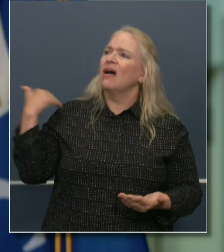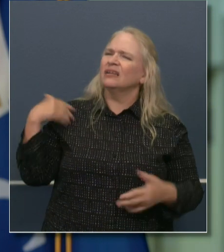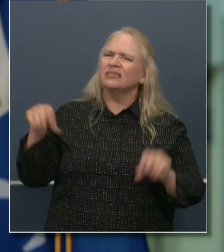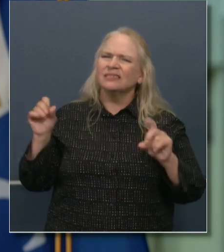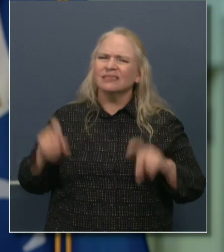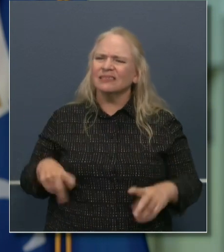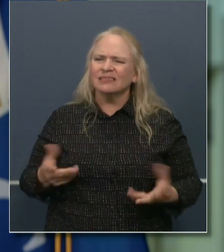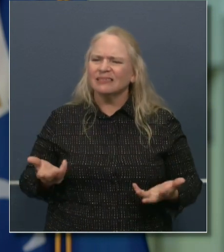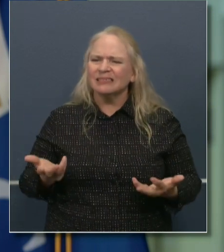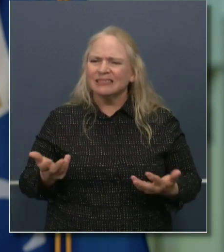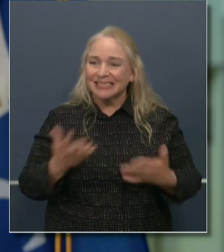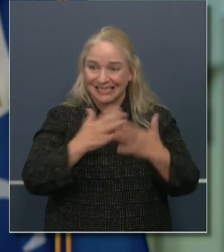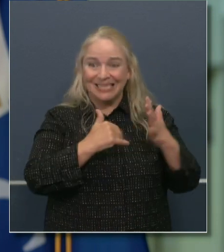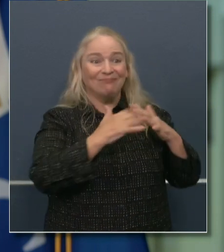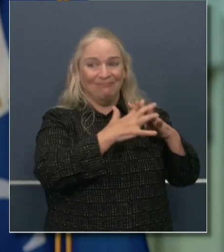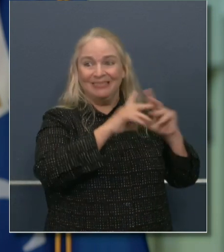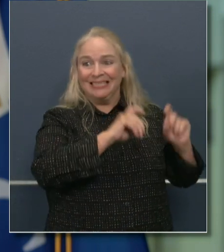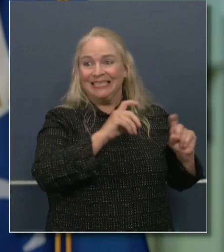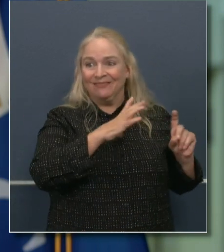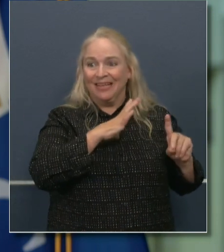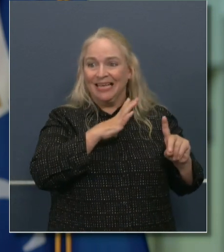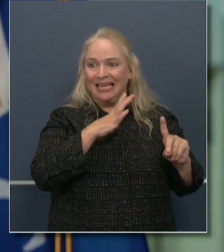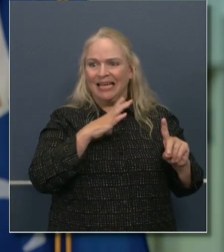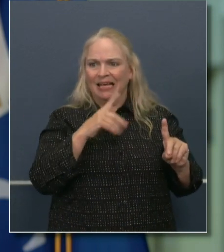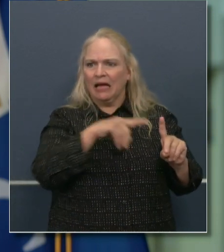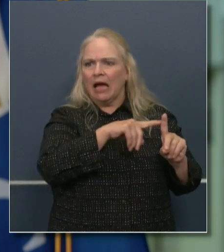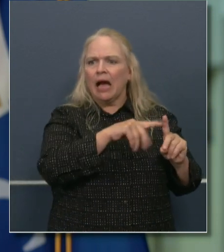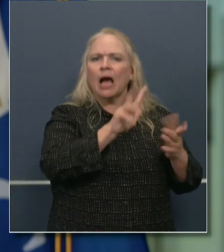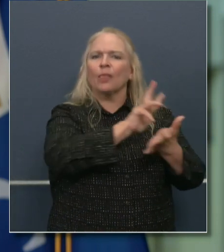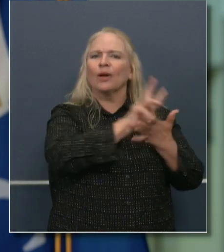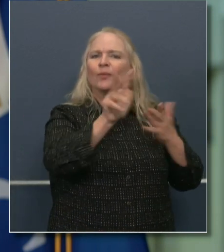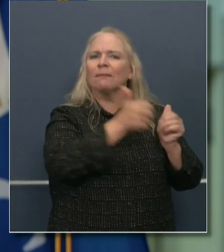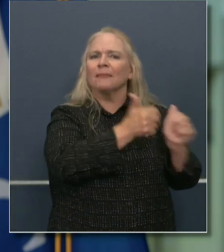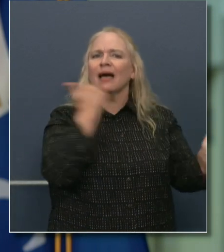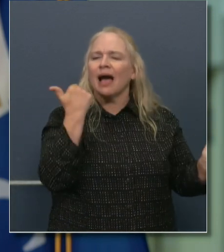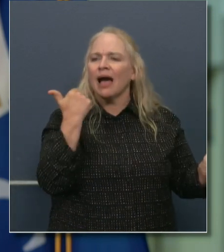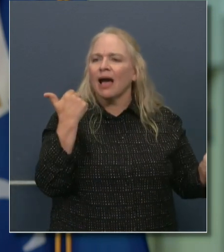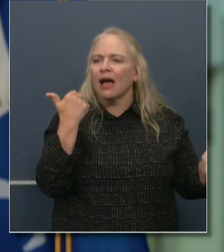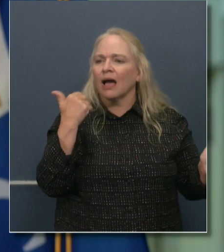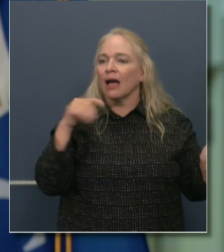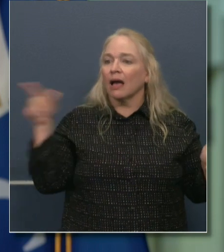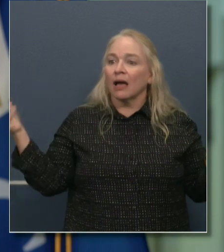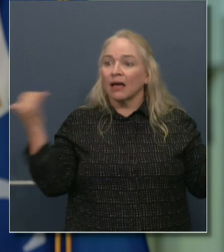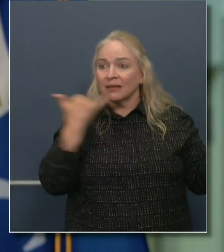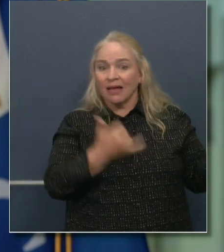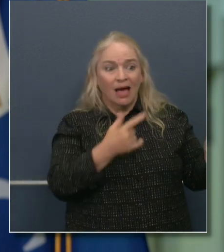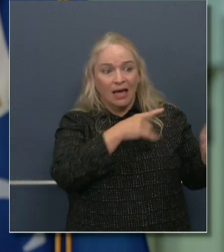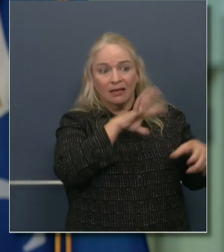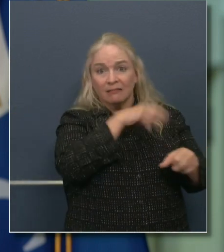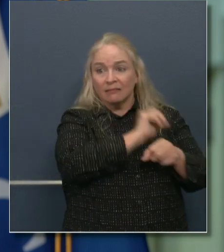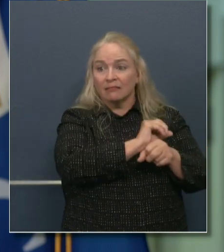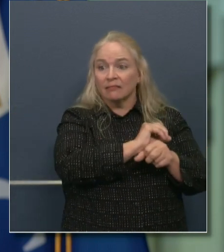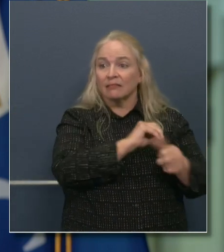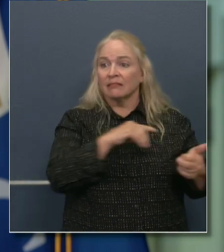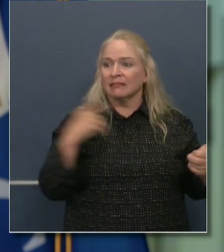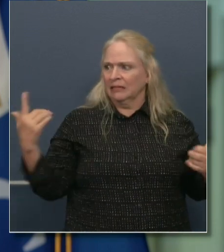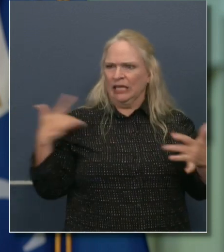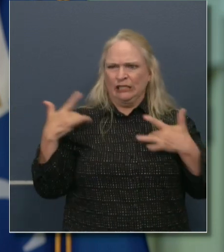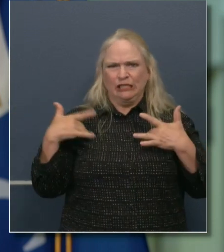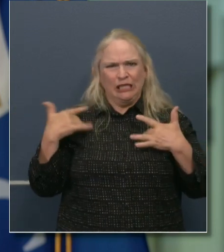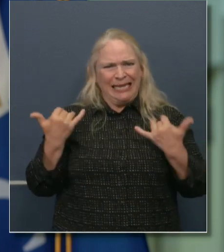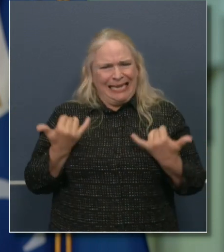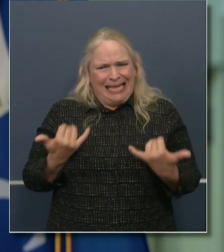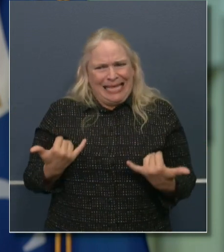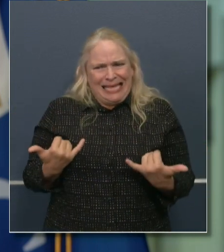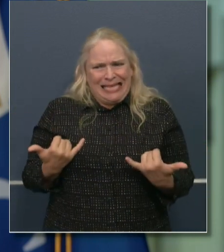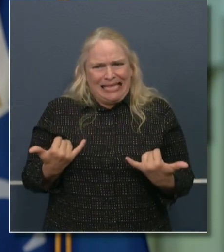basically expressed, a 3-week lag between finding out she had been exposed to someone who had been tested positive and